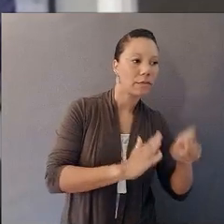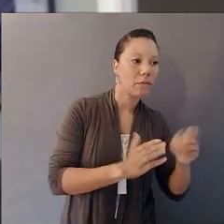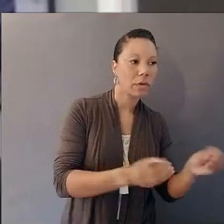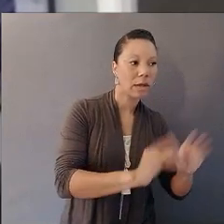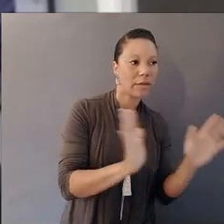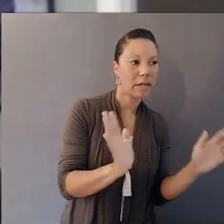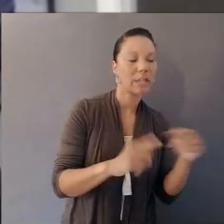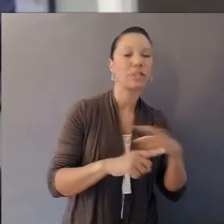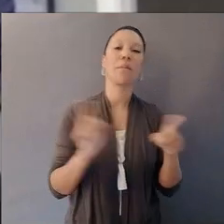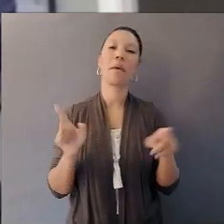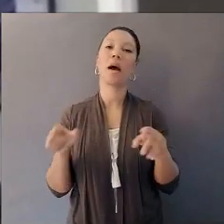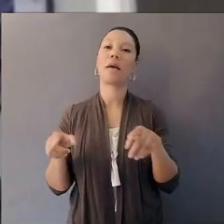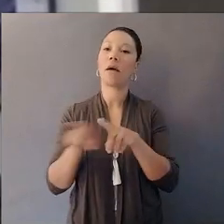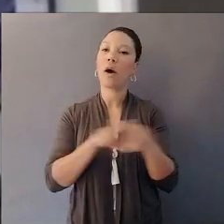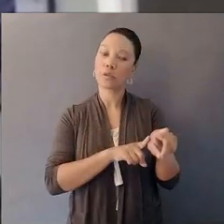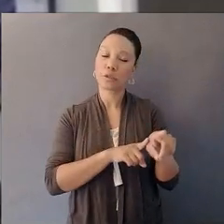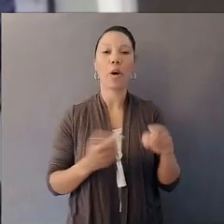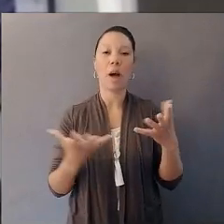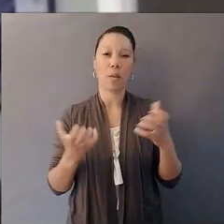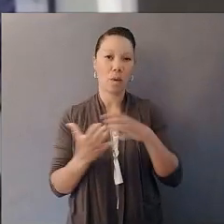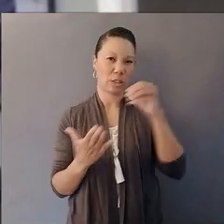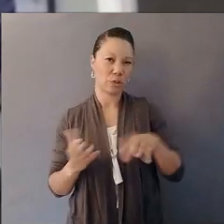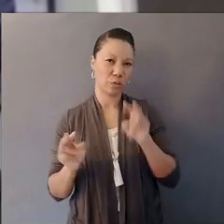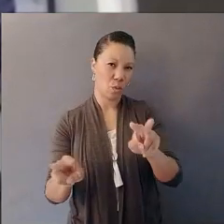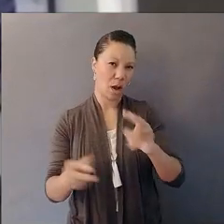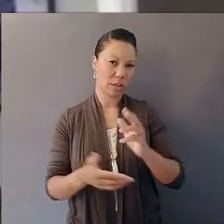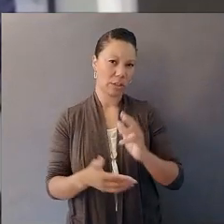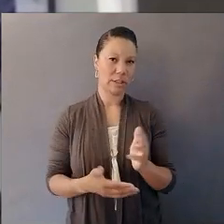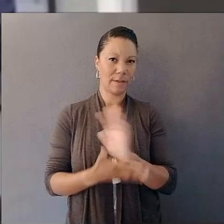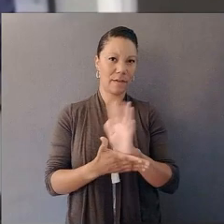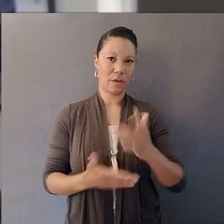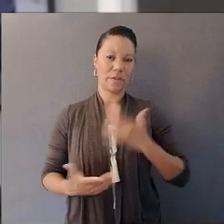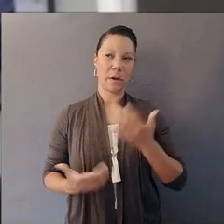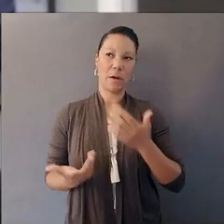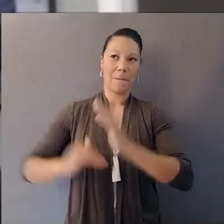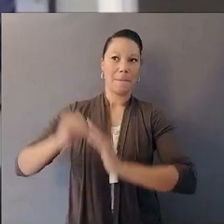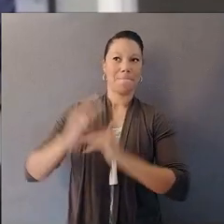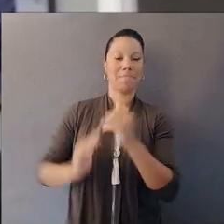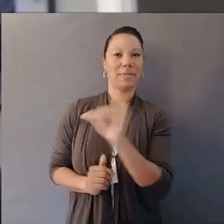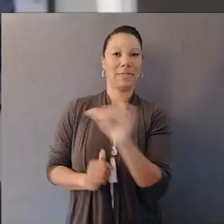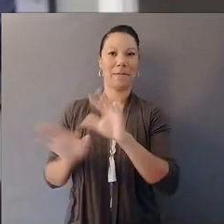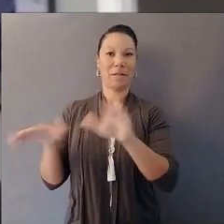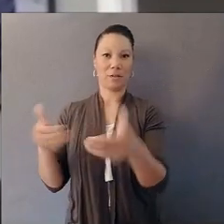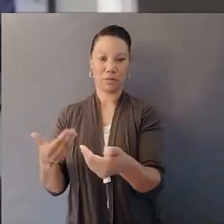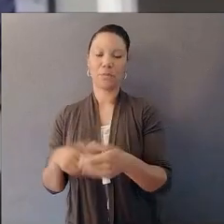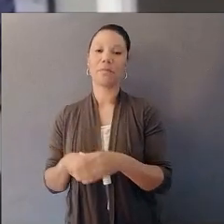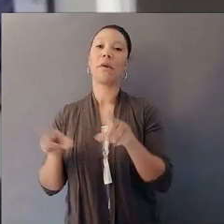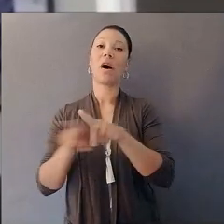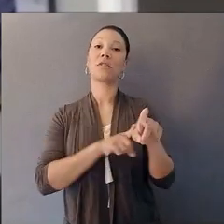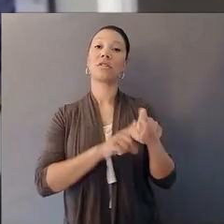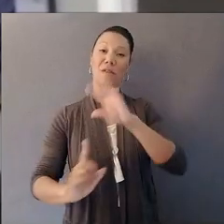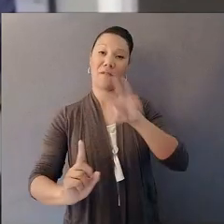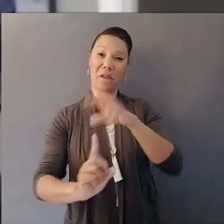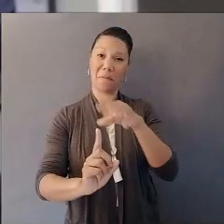videos. Other than that, I did have to shift kind of the way I graded. Like we were in particular with AP Calculus on a really tight schedule because the AP exam was